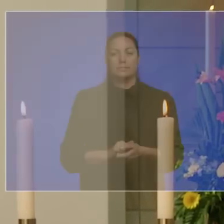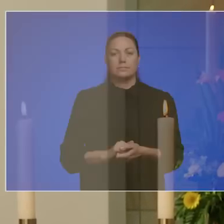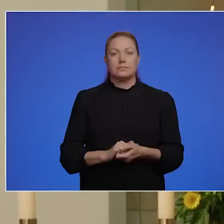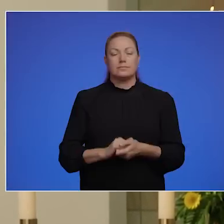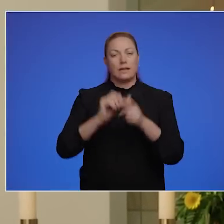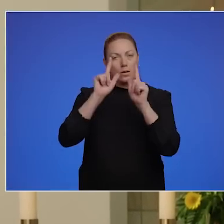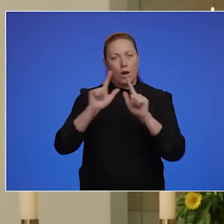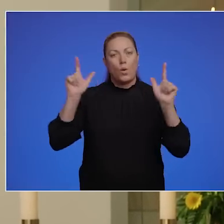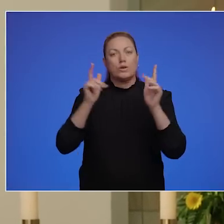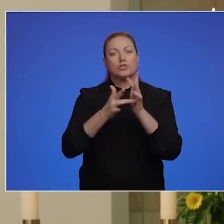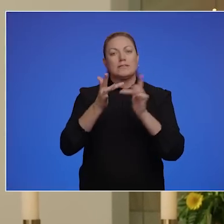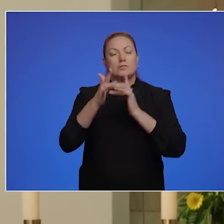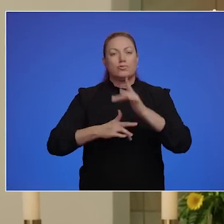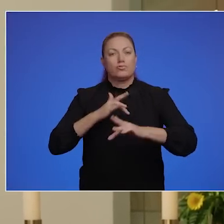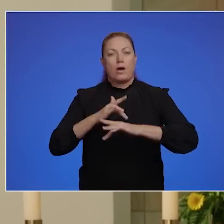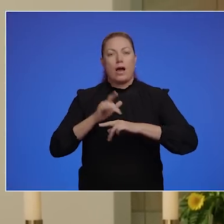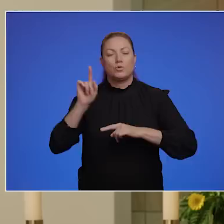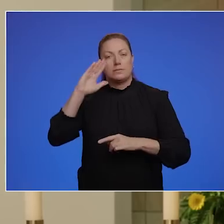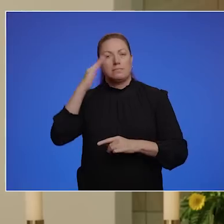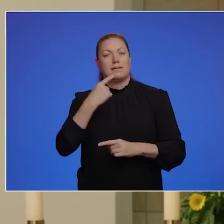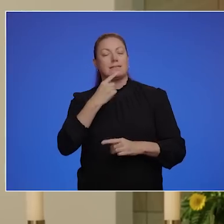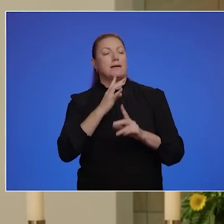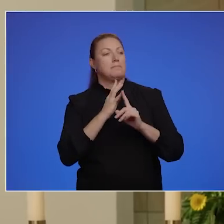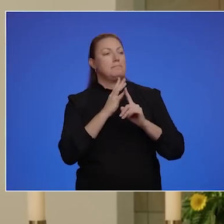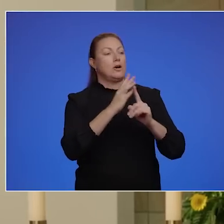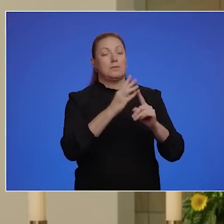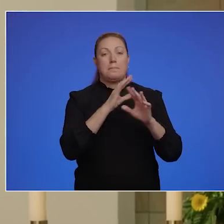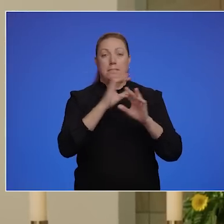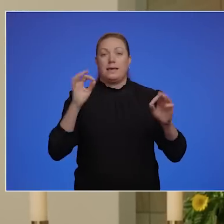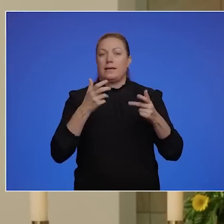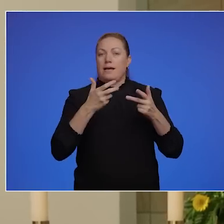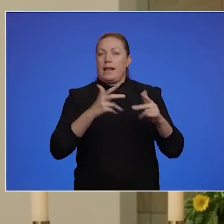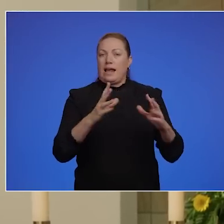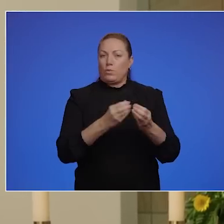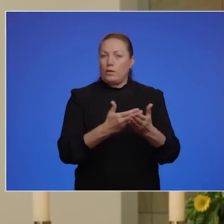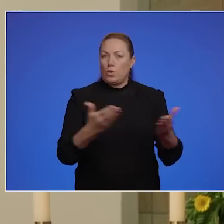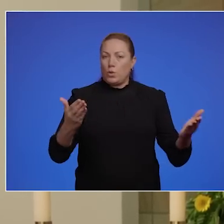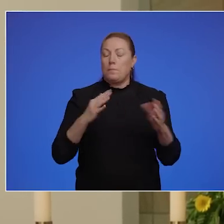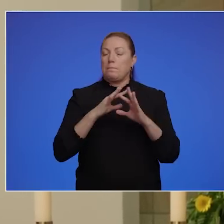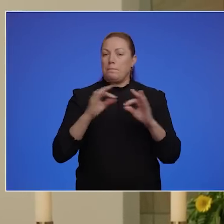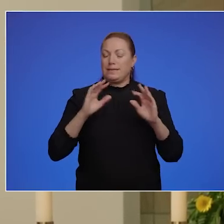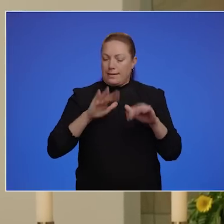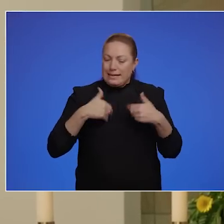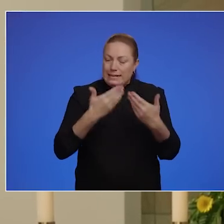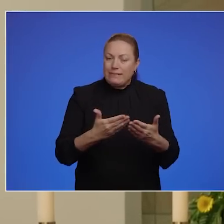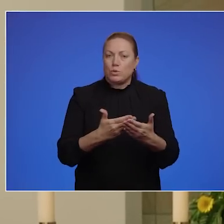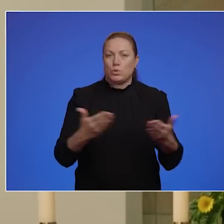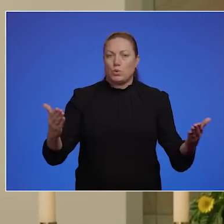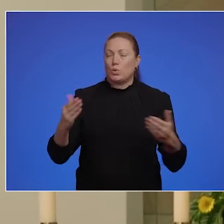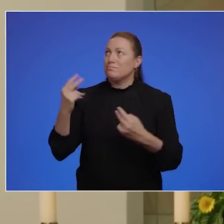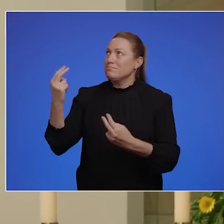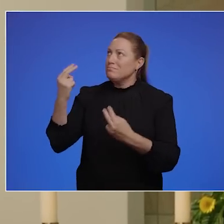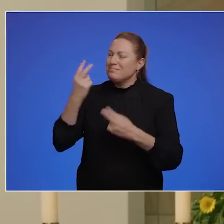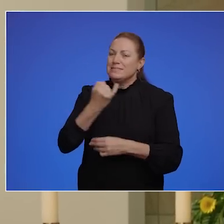forever. Lord Jesus Christ, who said to your apostles, Peace I leave you, my peace I give you, look not on